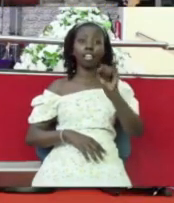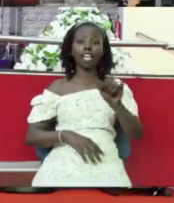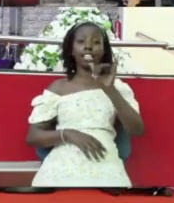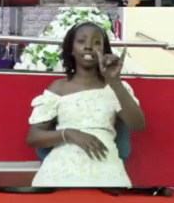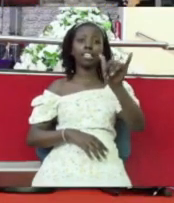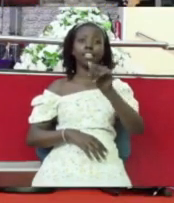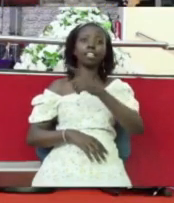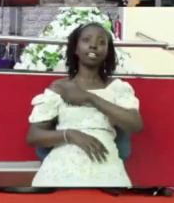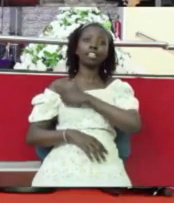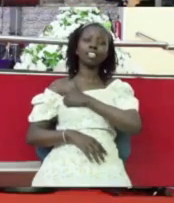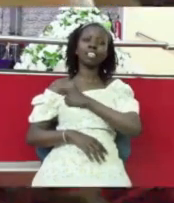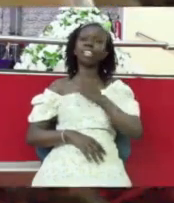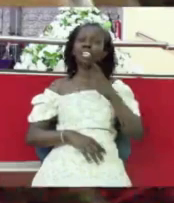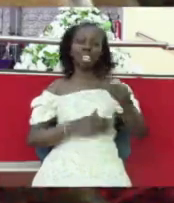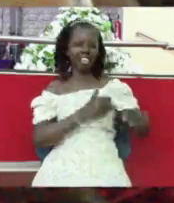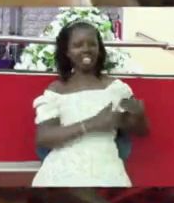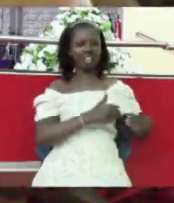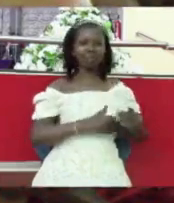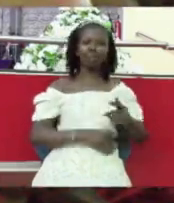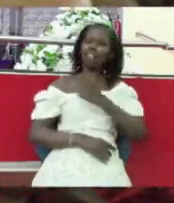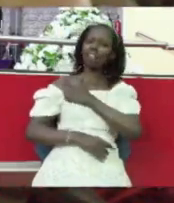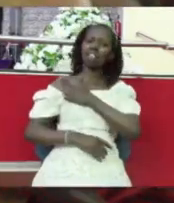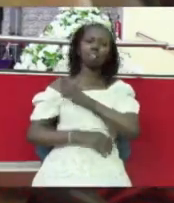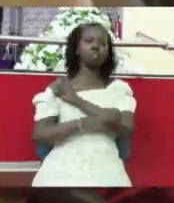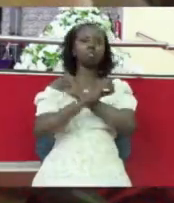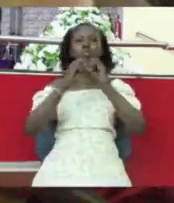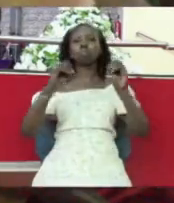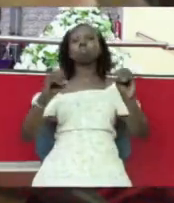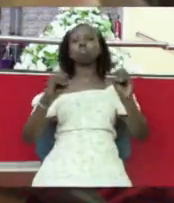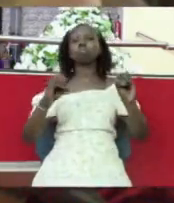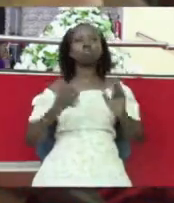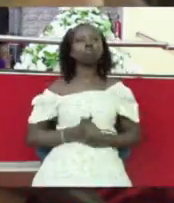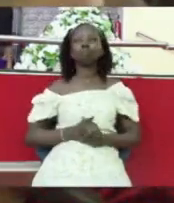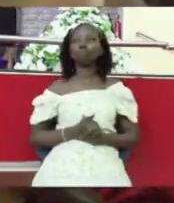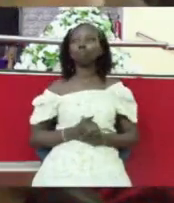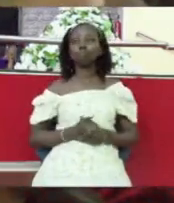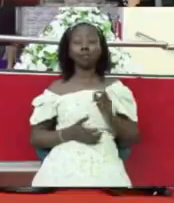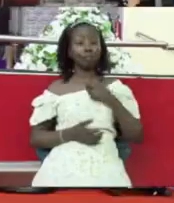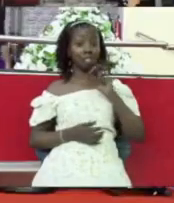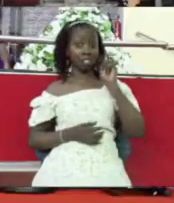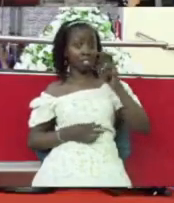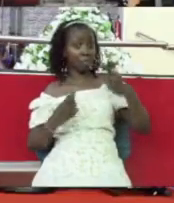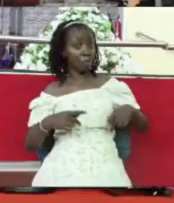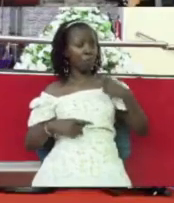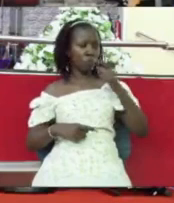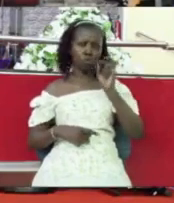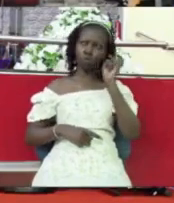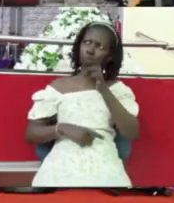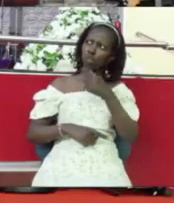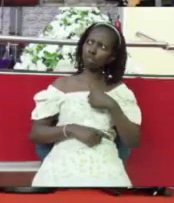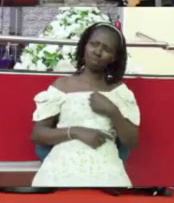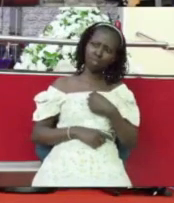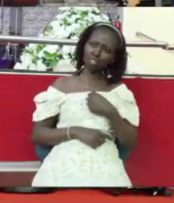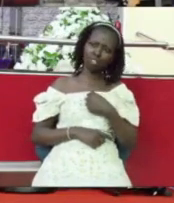acha kuzembea. Tell your neighbor don't be lazy. Don't just be there. I can see the people who are looking at me like, hey,